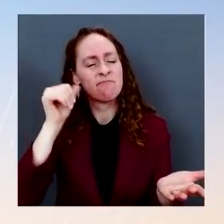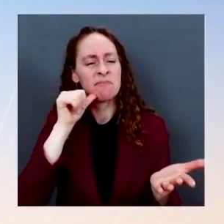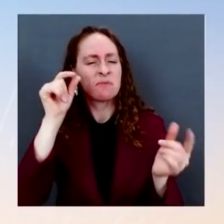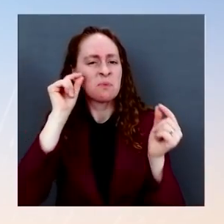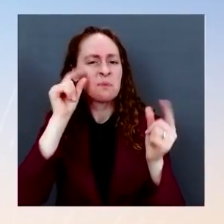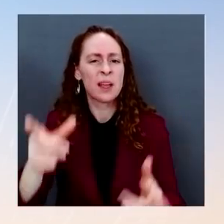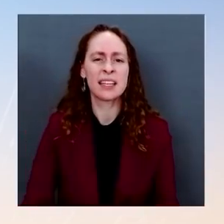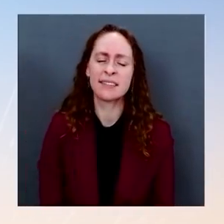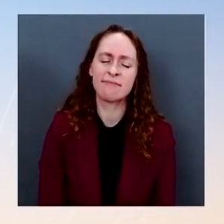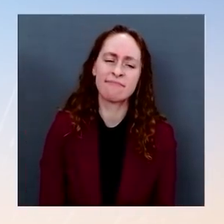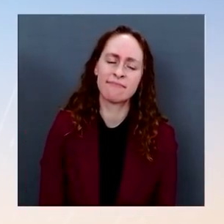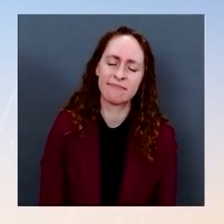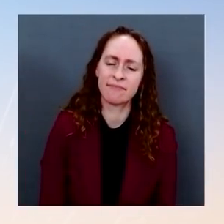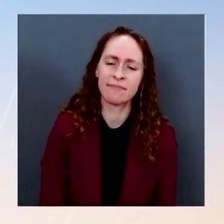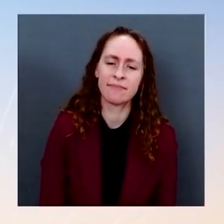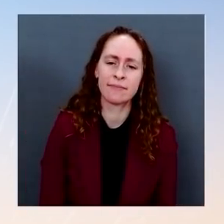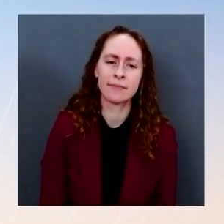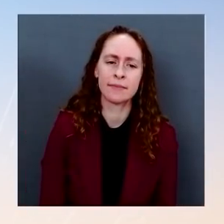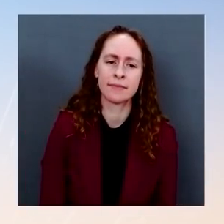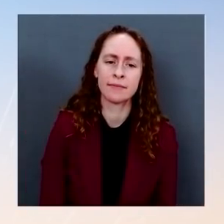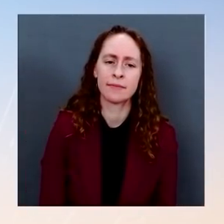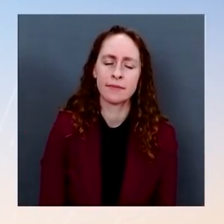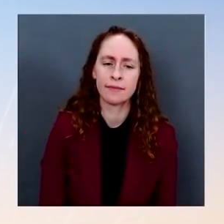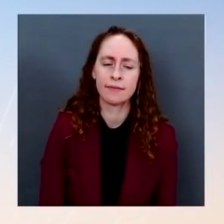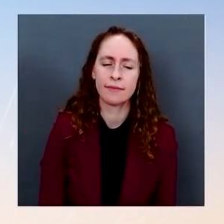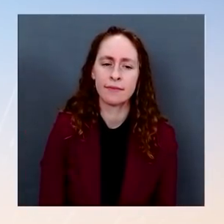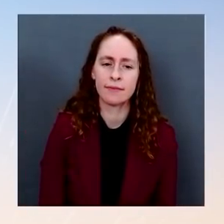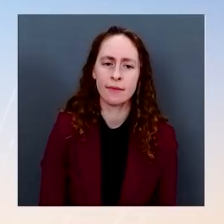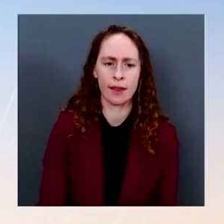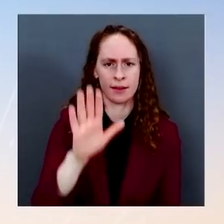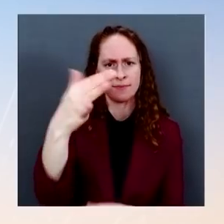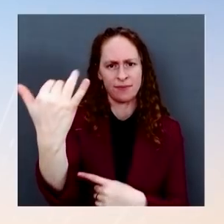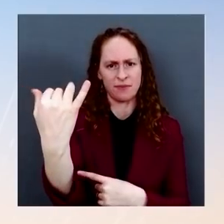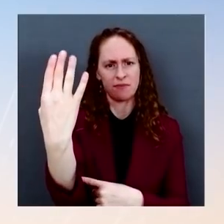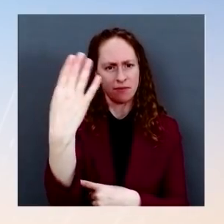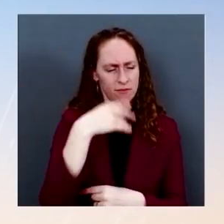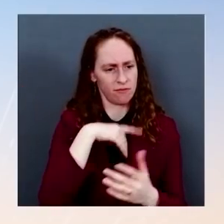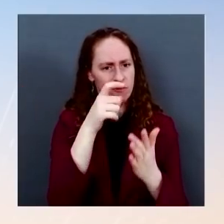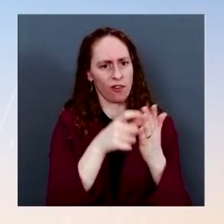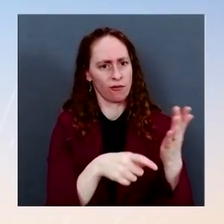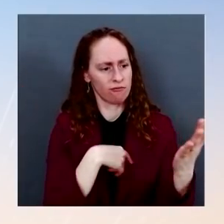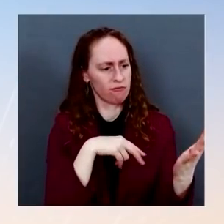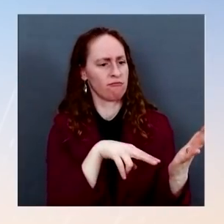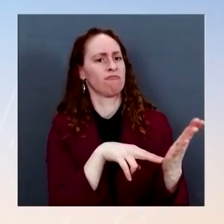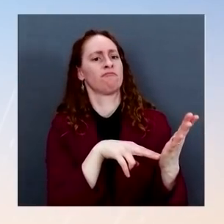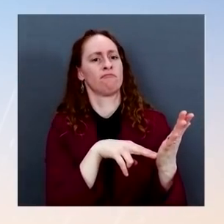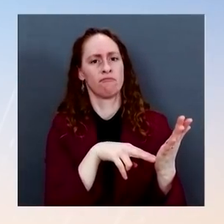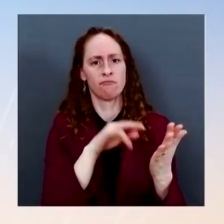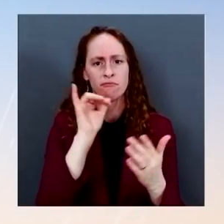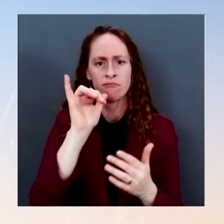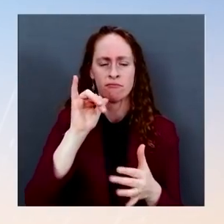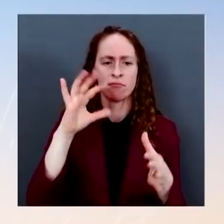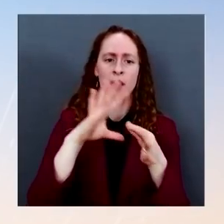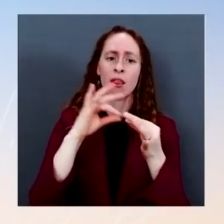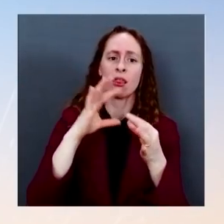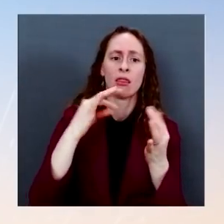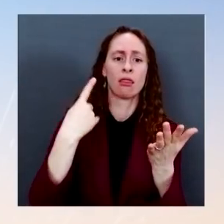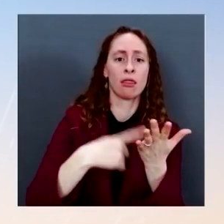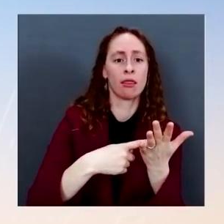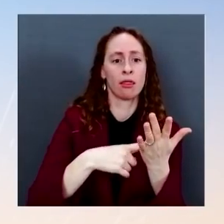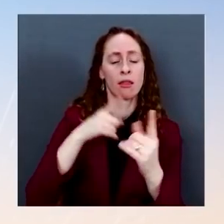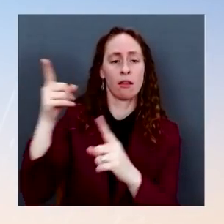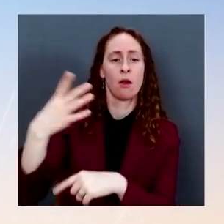Manchin, and specifically the statement that was released on Thursday, I think, Thursday evening, in which